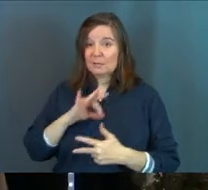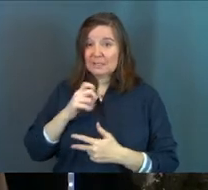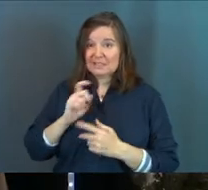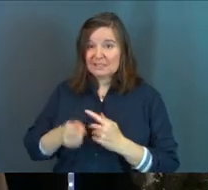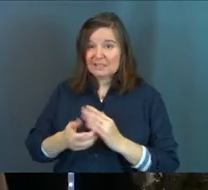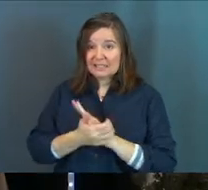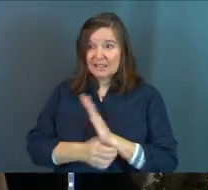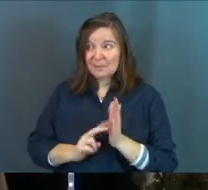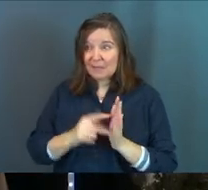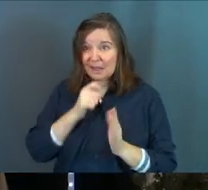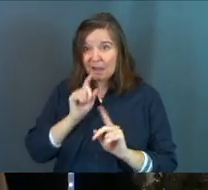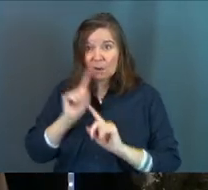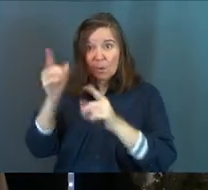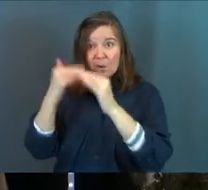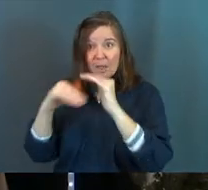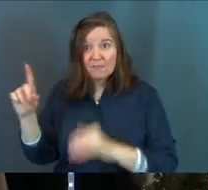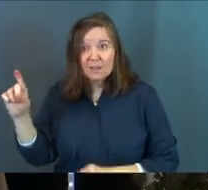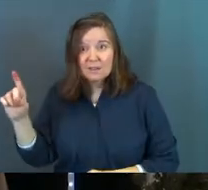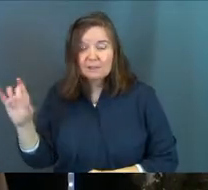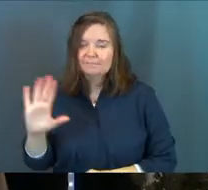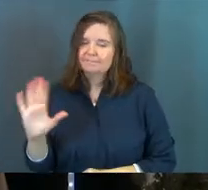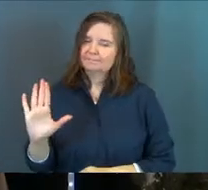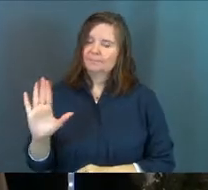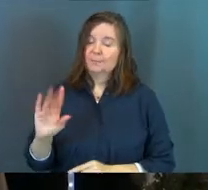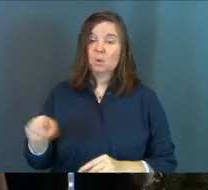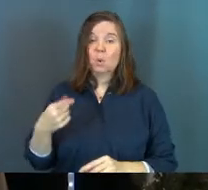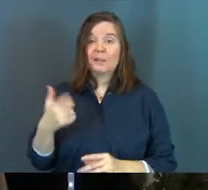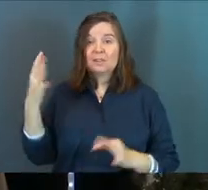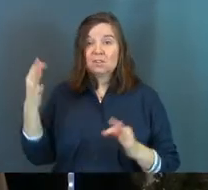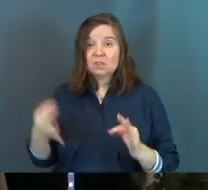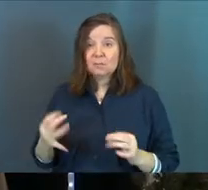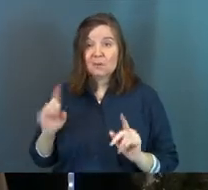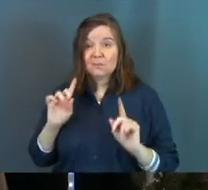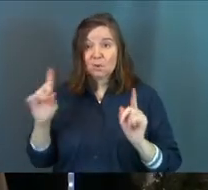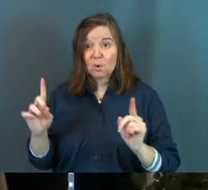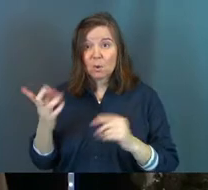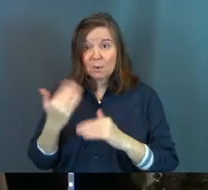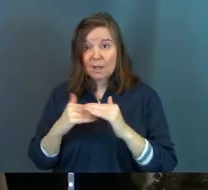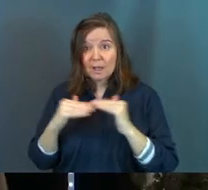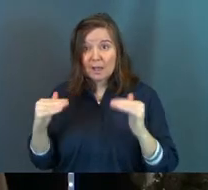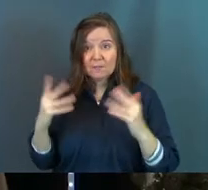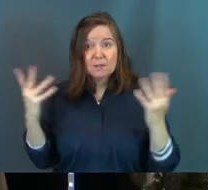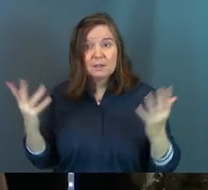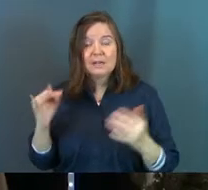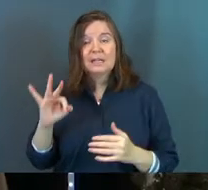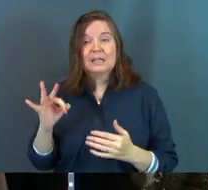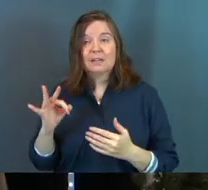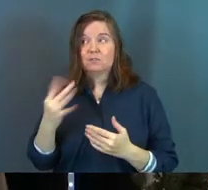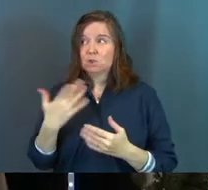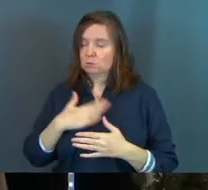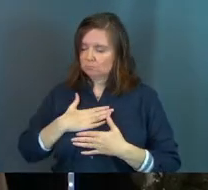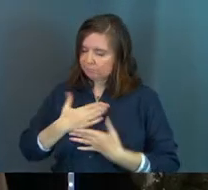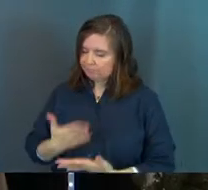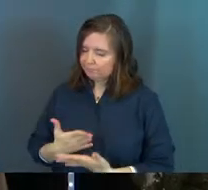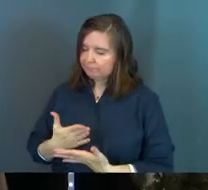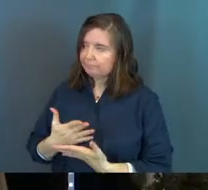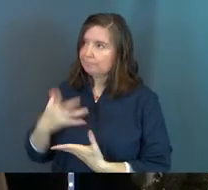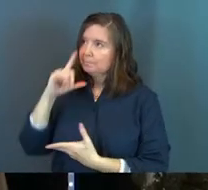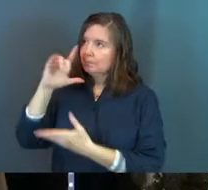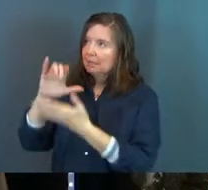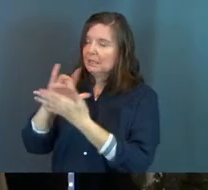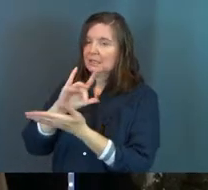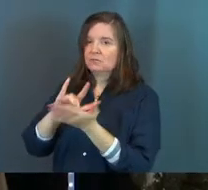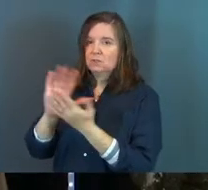be really clear about this. The only thing that determines whether or not you spend eternity with God is if you've given your life to Jesus